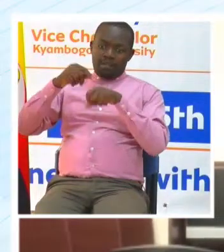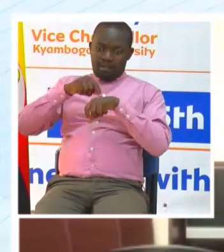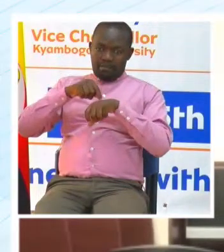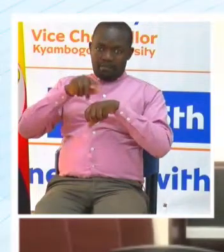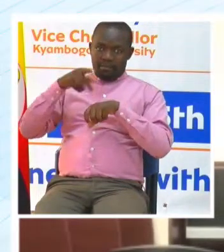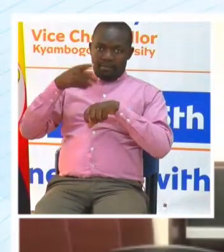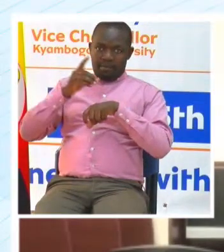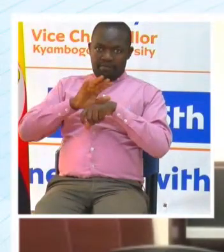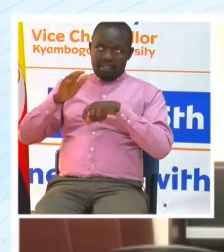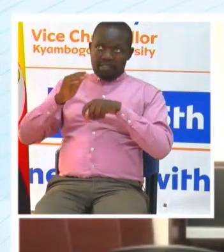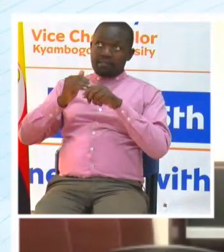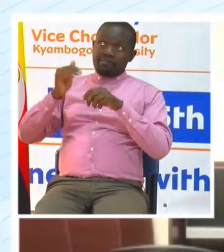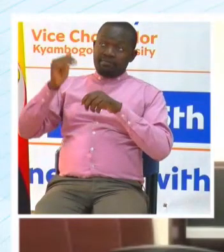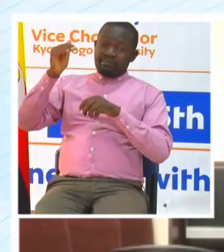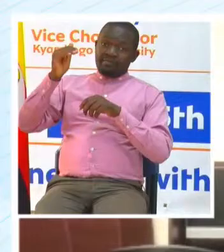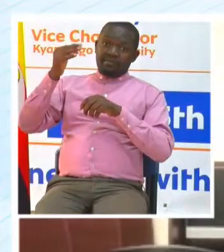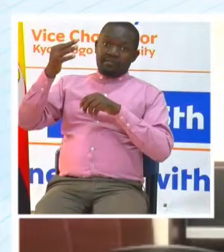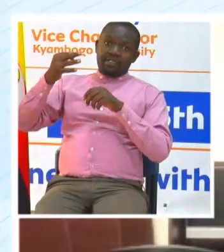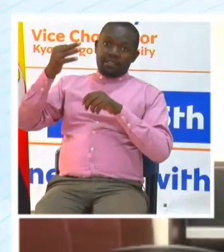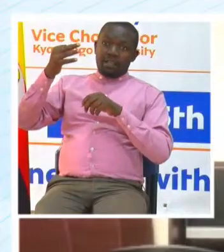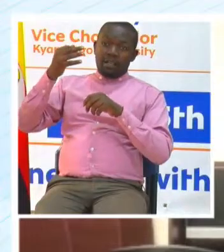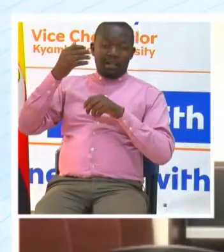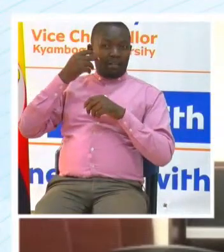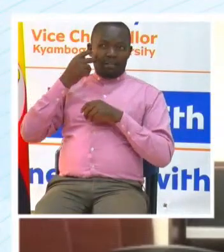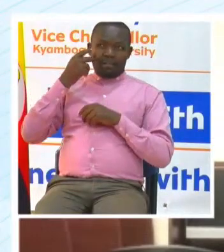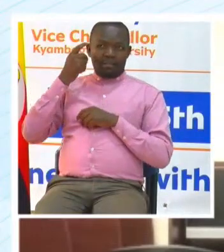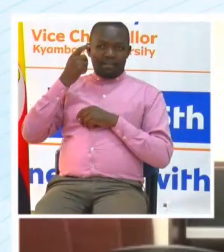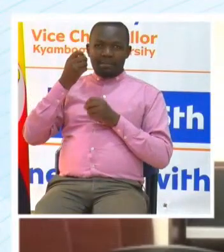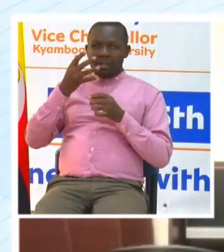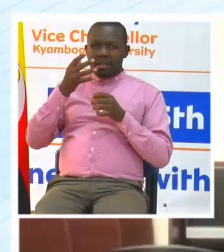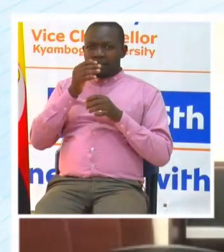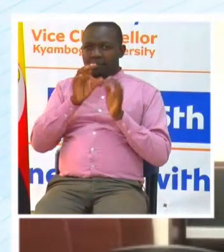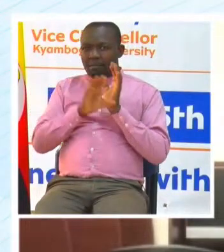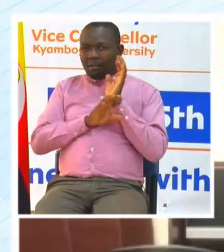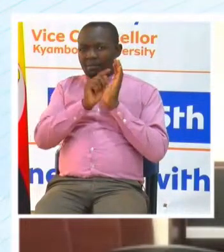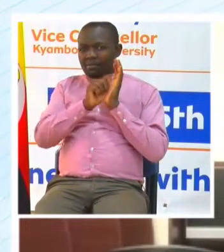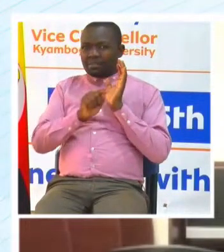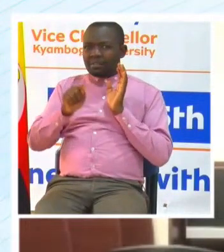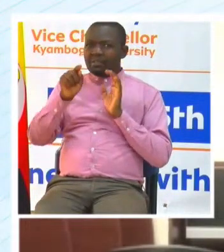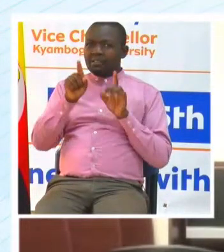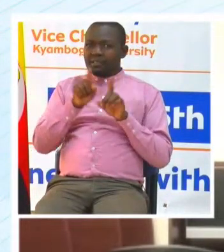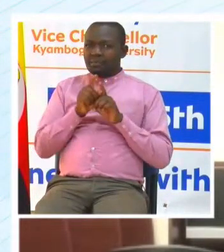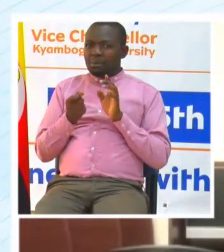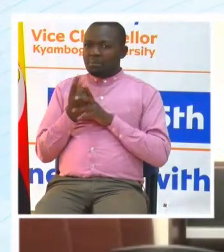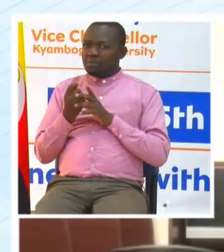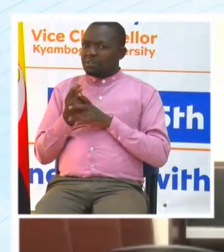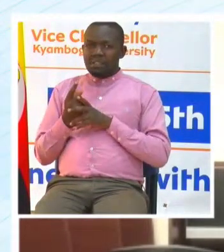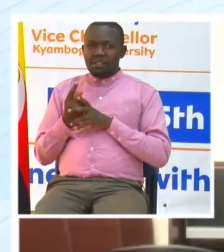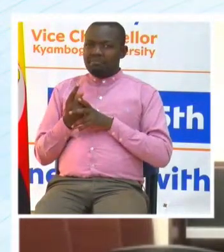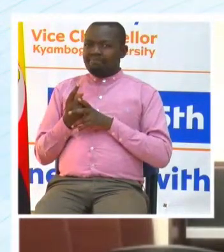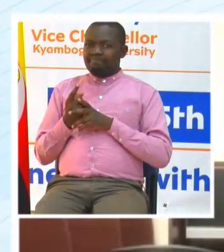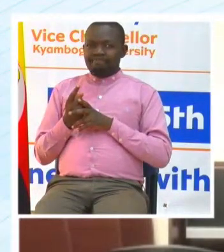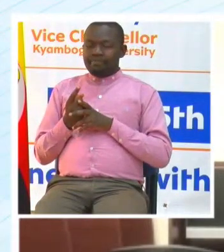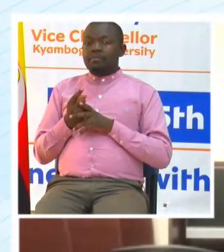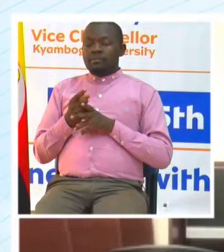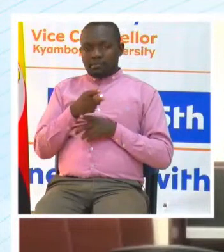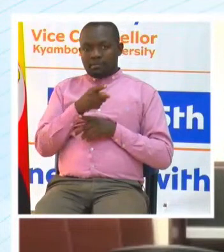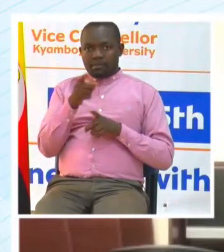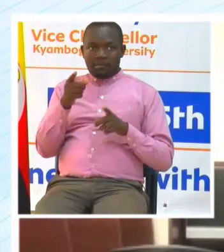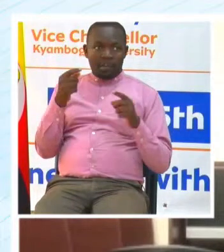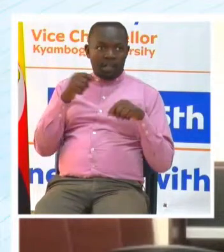PhD. And I don't think there's any other country that gives such an opportunity. You put in